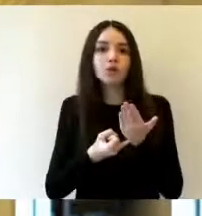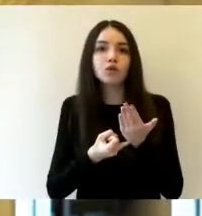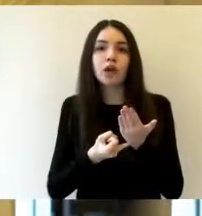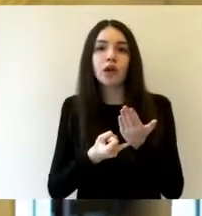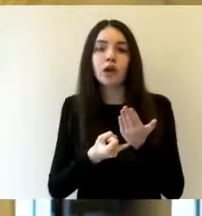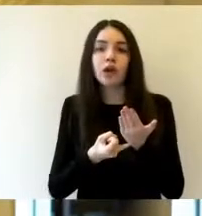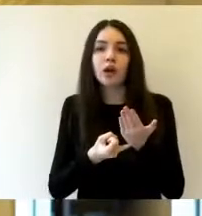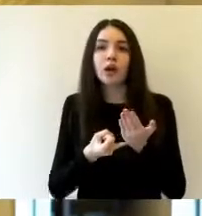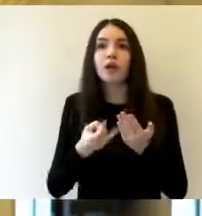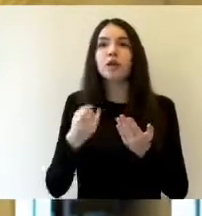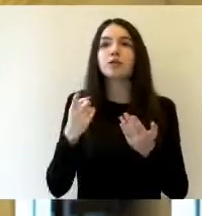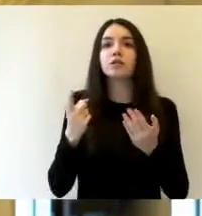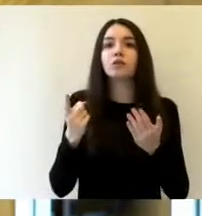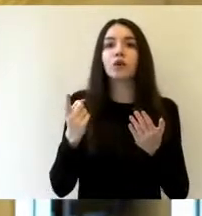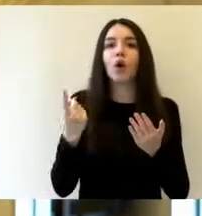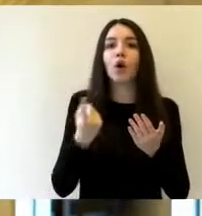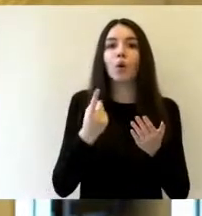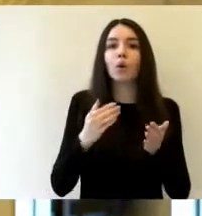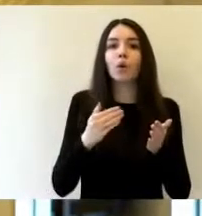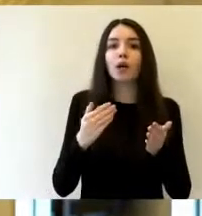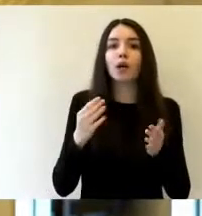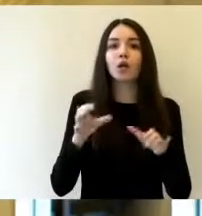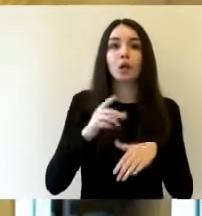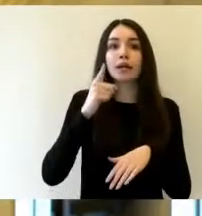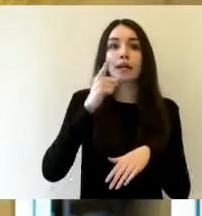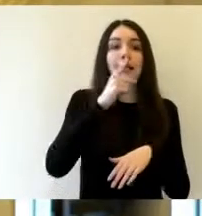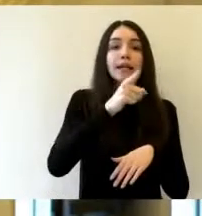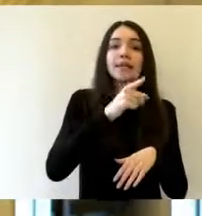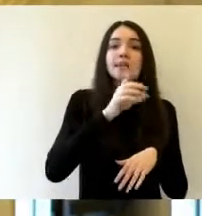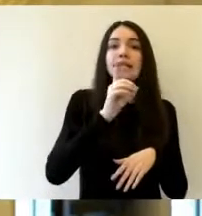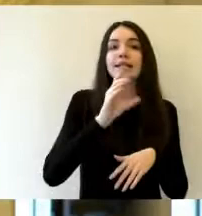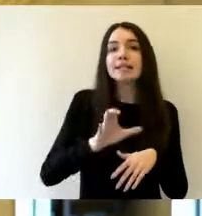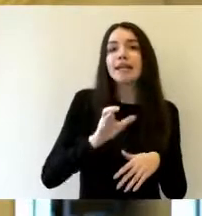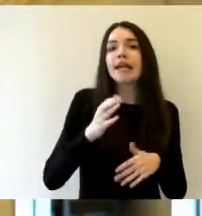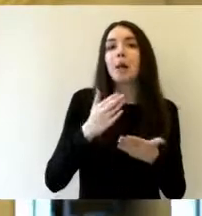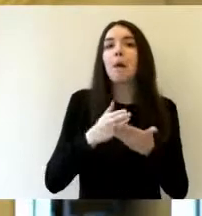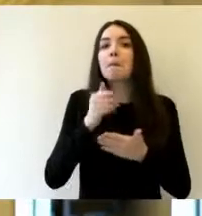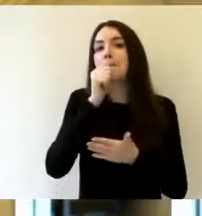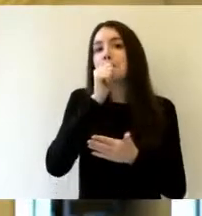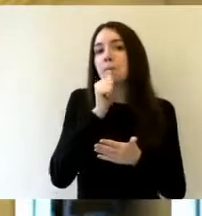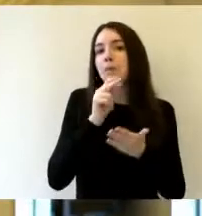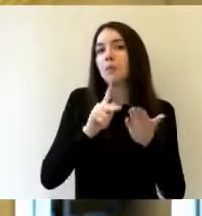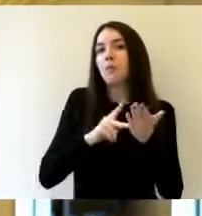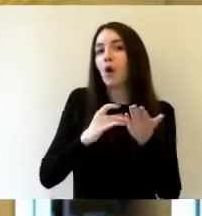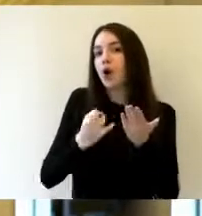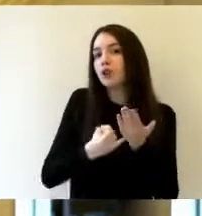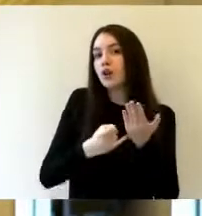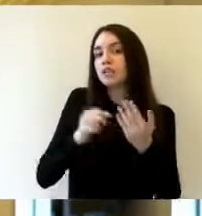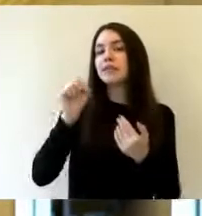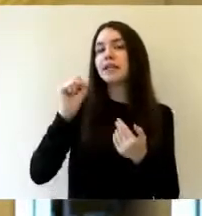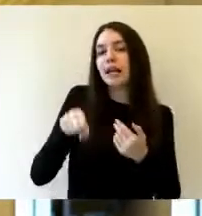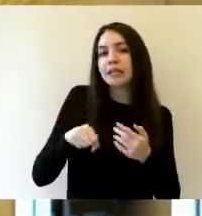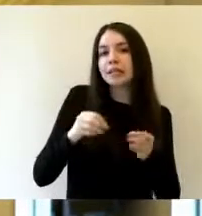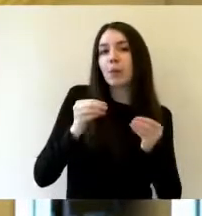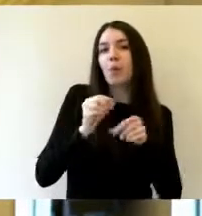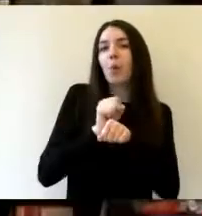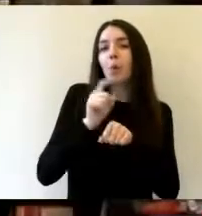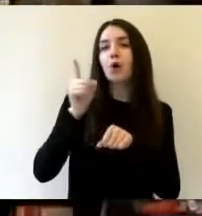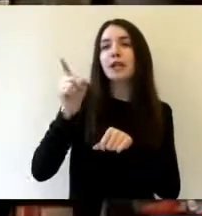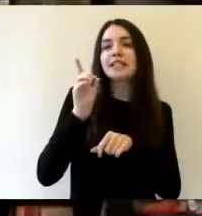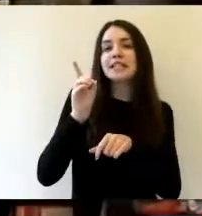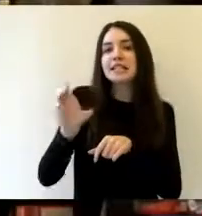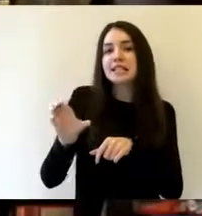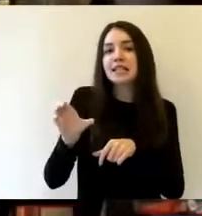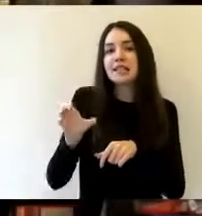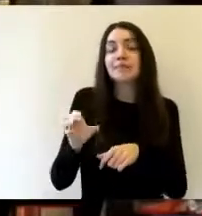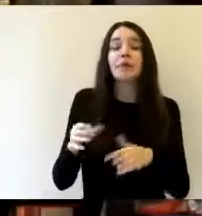always stuff in D.C., and there's always things that I can't really talk about, but there will be more work in D.C. As far as the work that I'm working